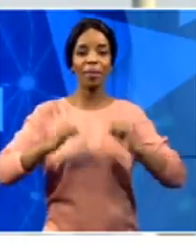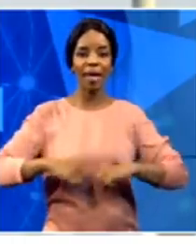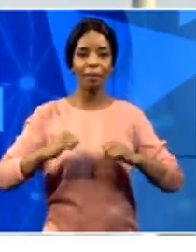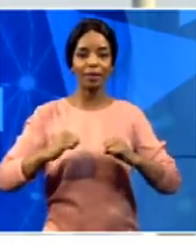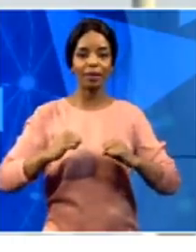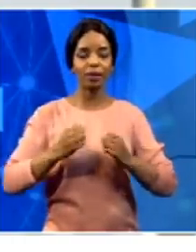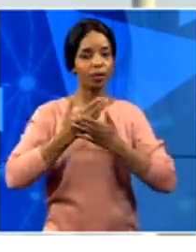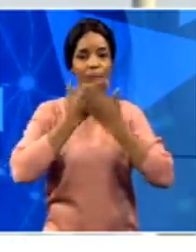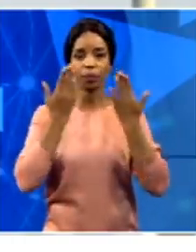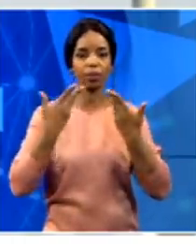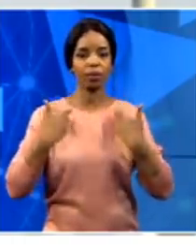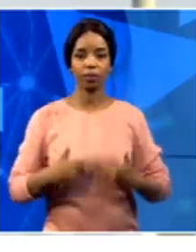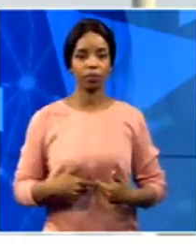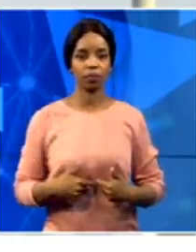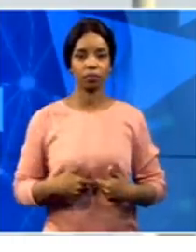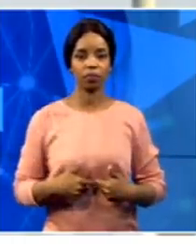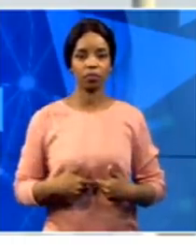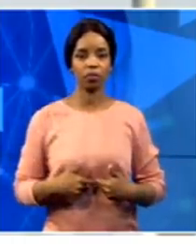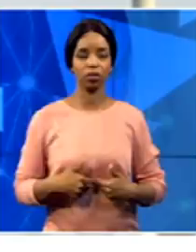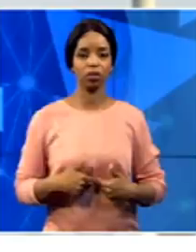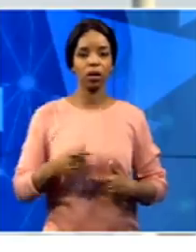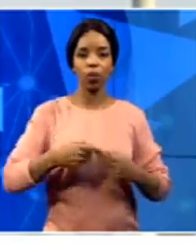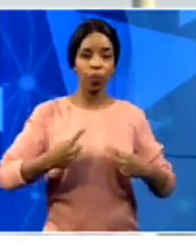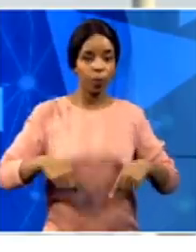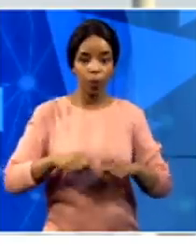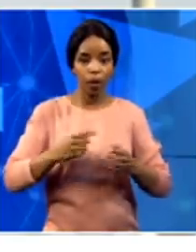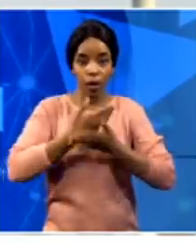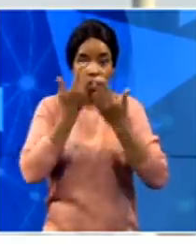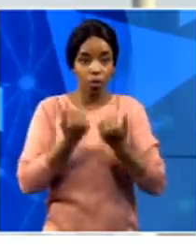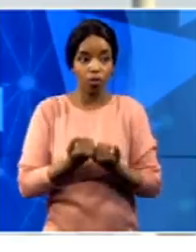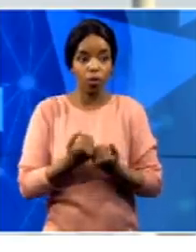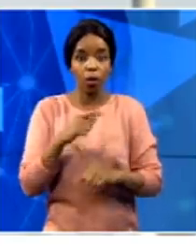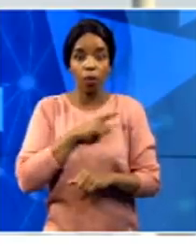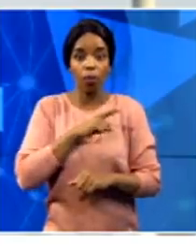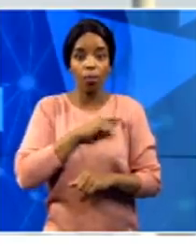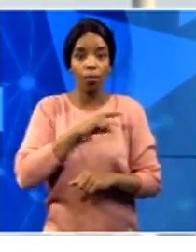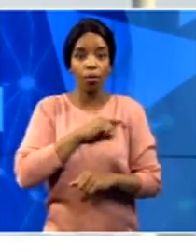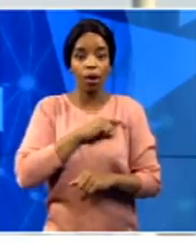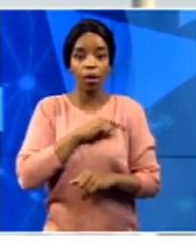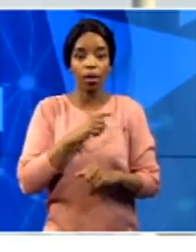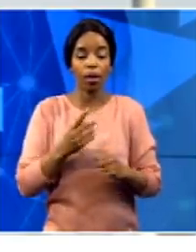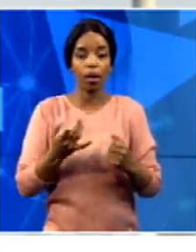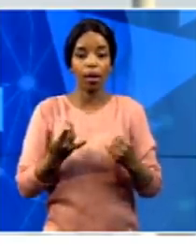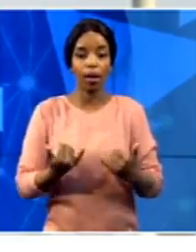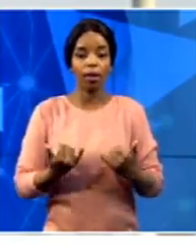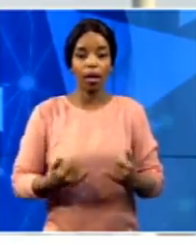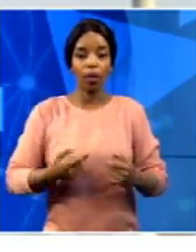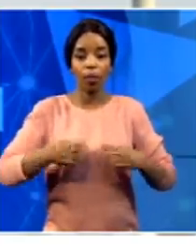are working with food. So we don't know, because now we are staying in home because of